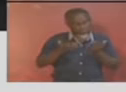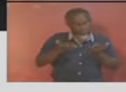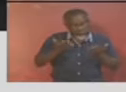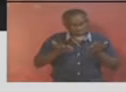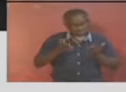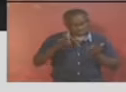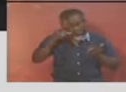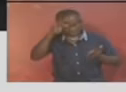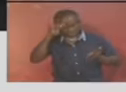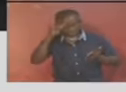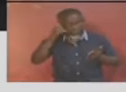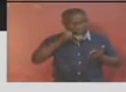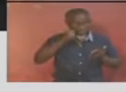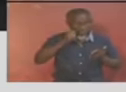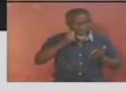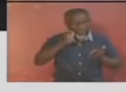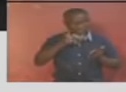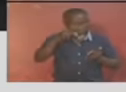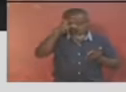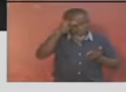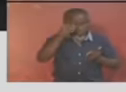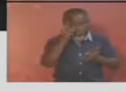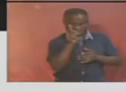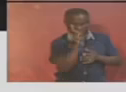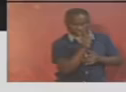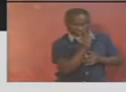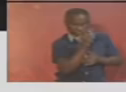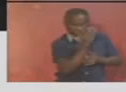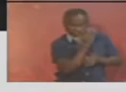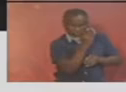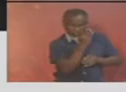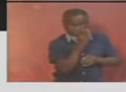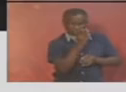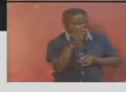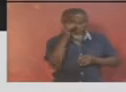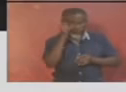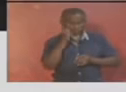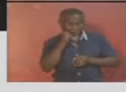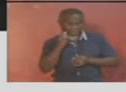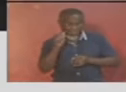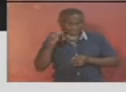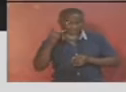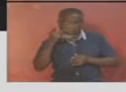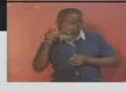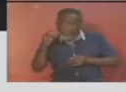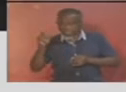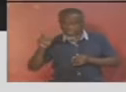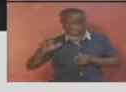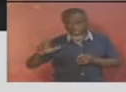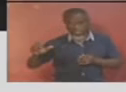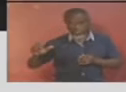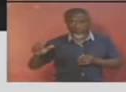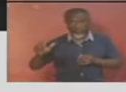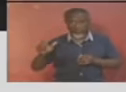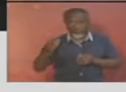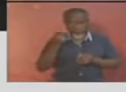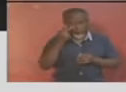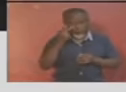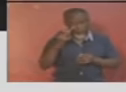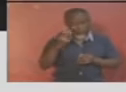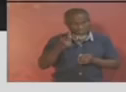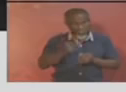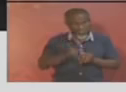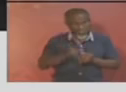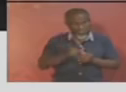between males and females, males on the left in blue, females on the right in pink in the pyramid. And we see that